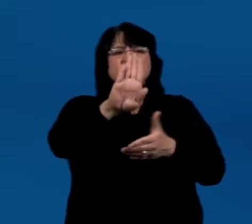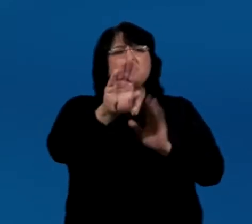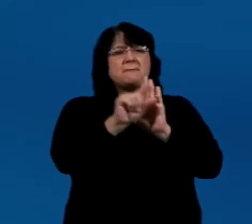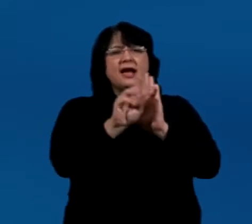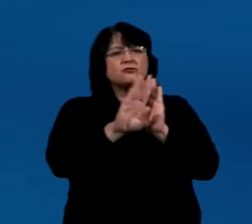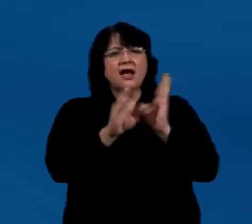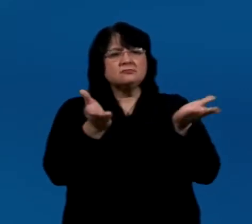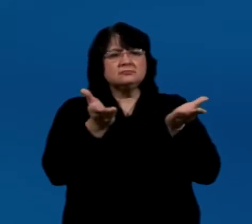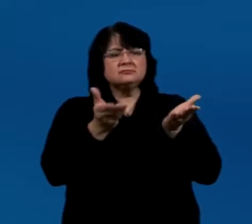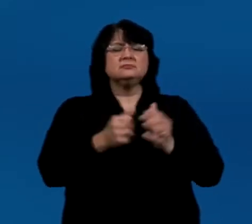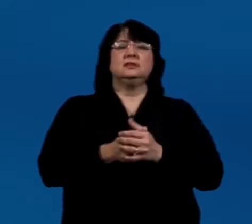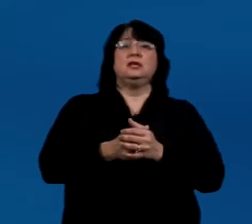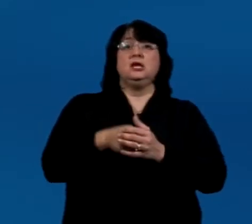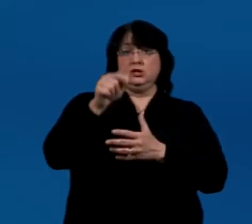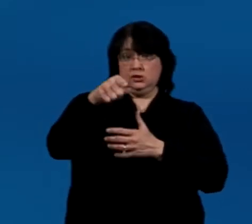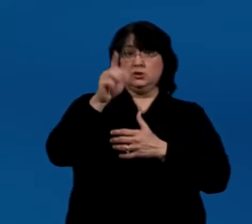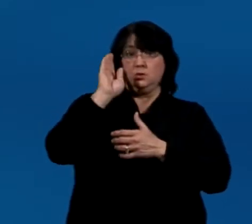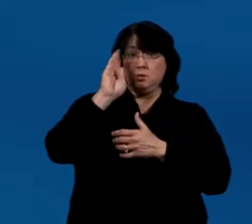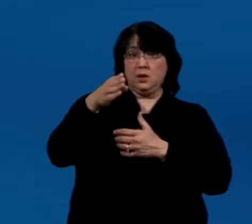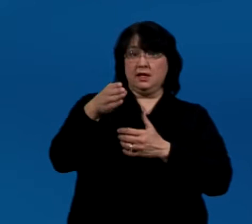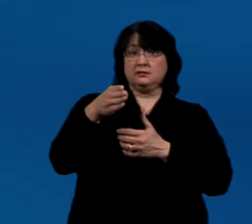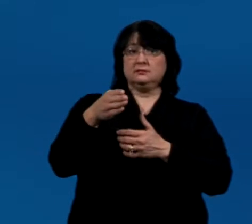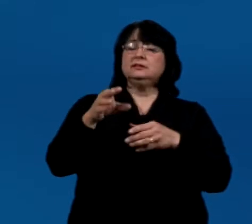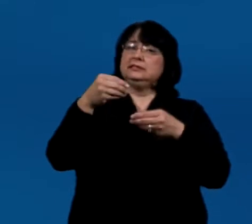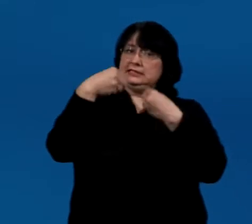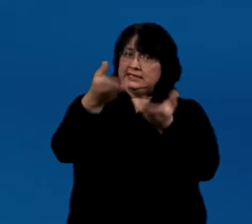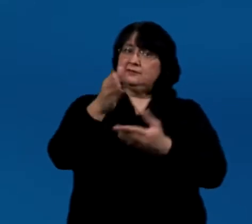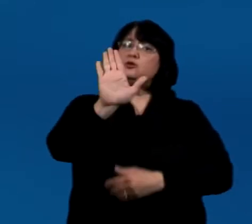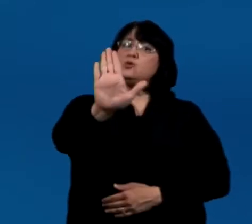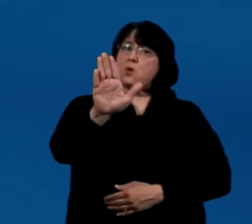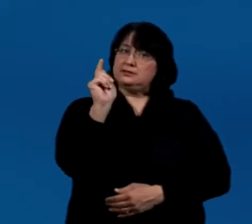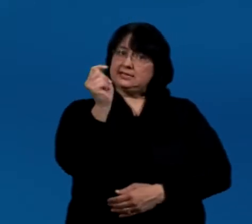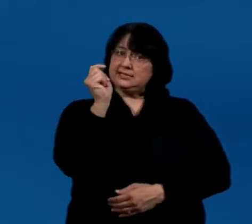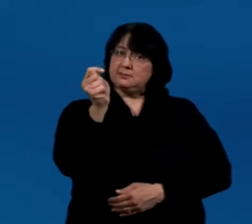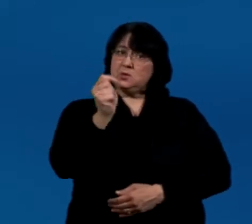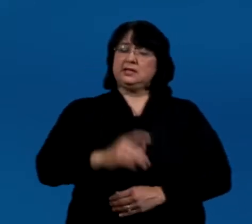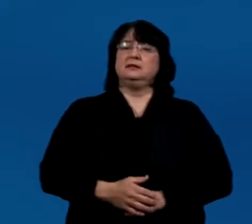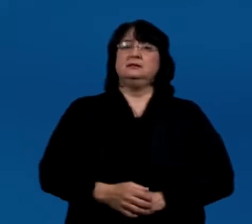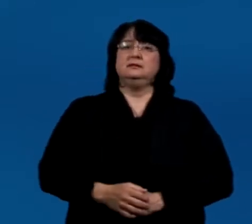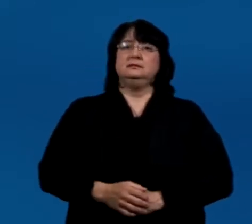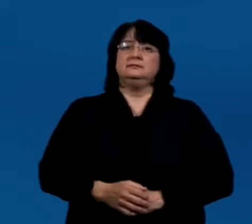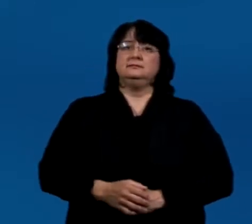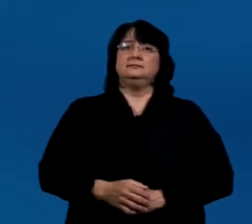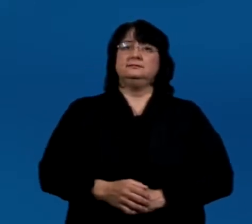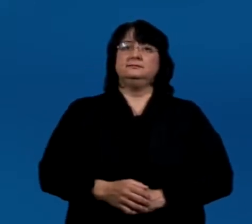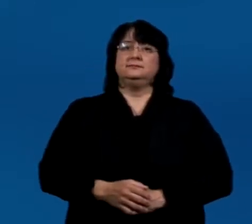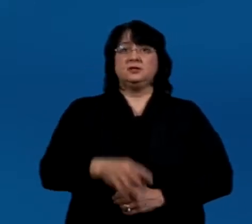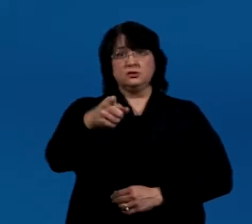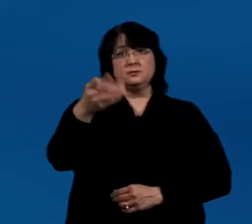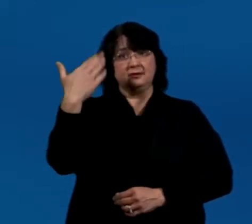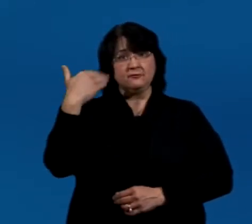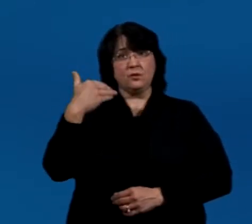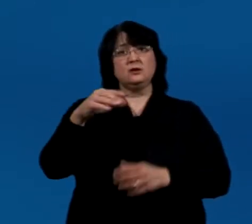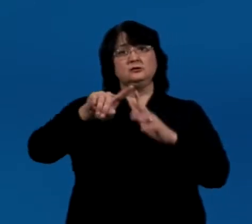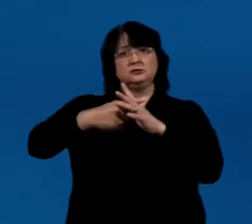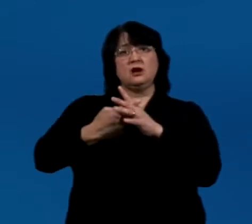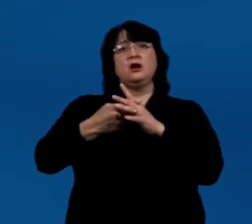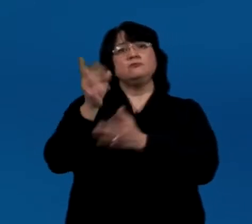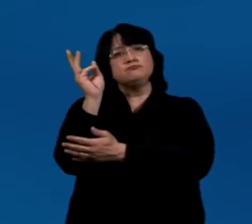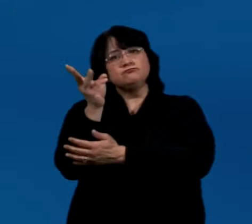background? And with this, you're going to give your testimony. Now, have you ever started